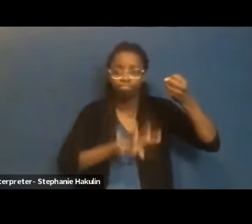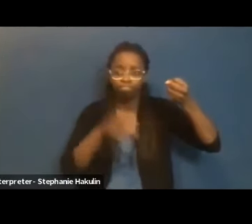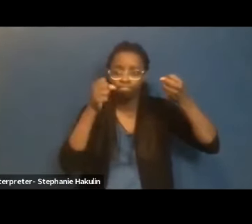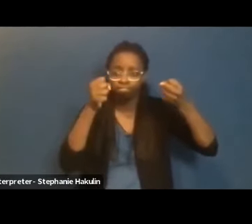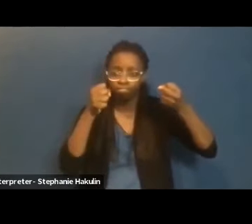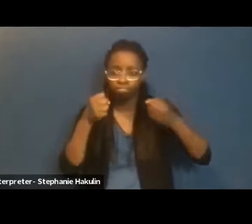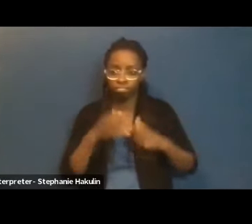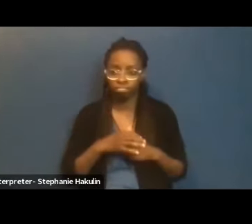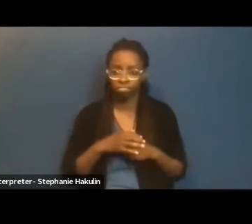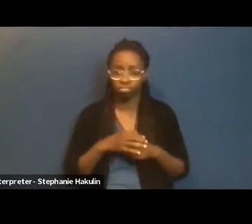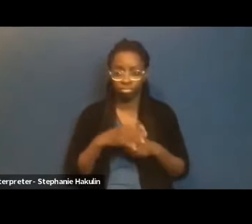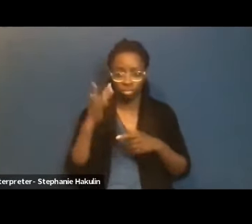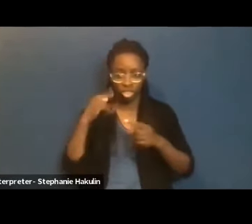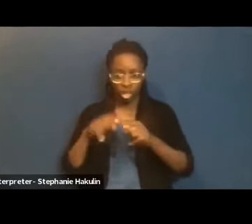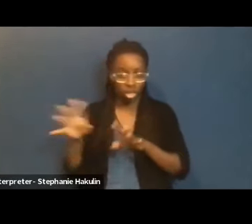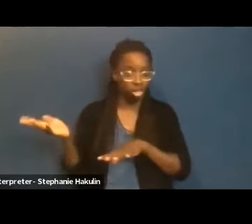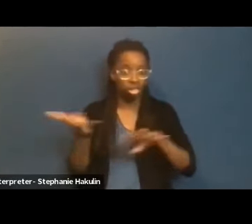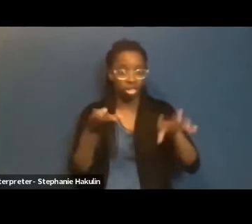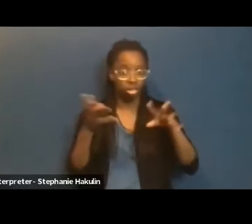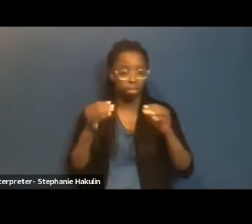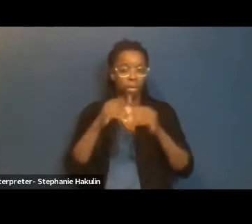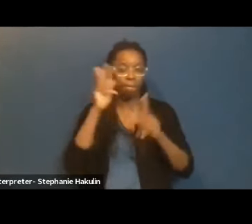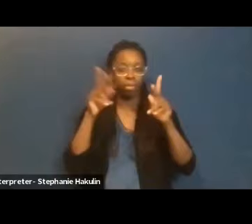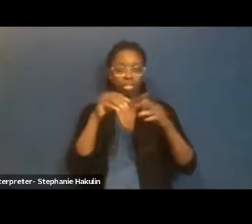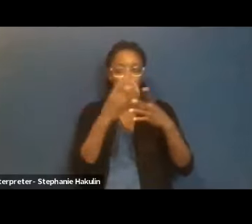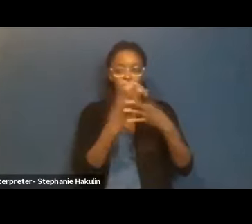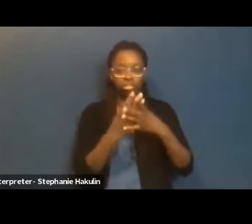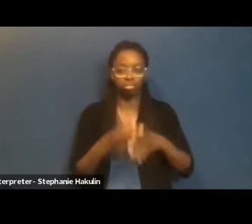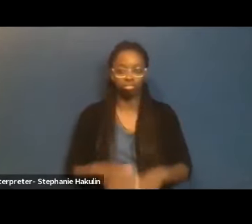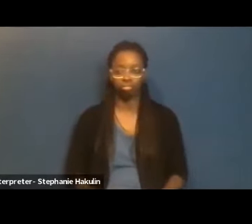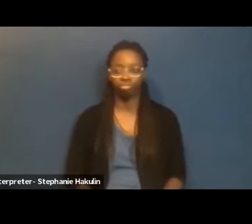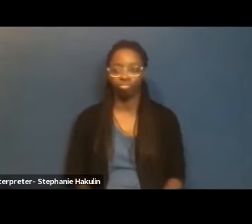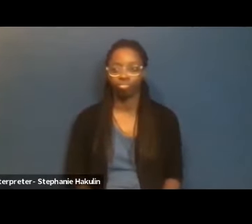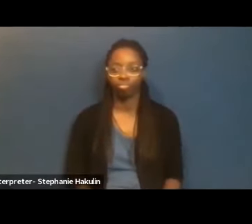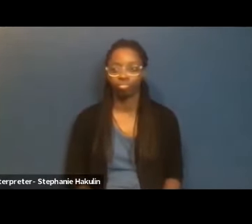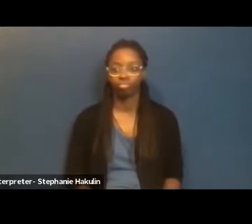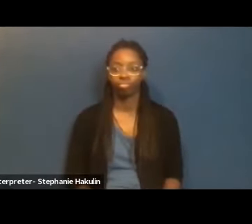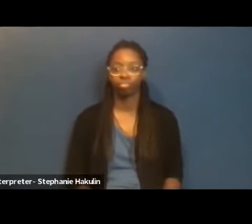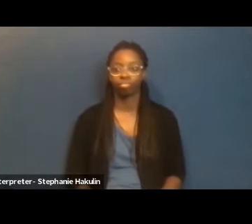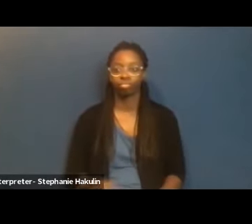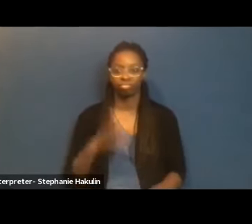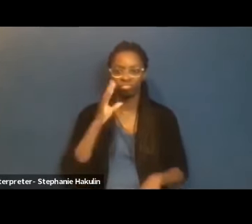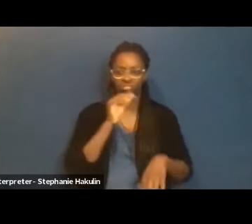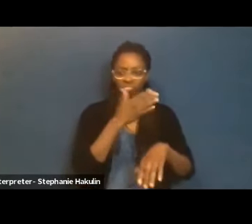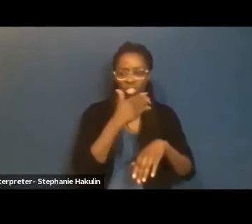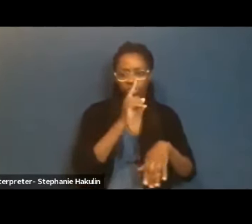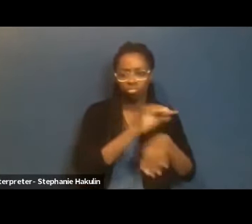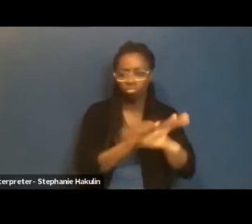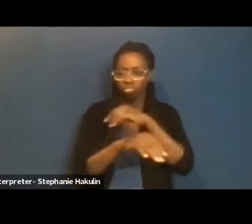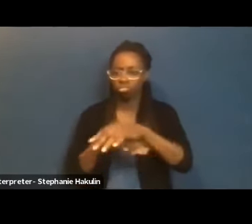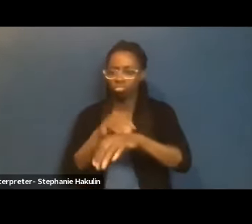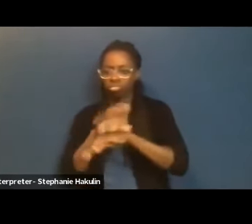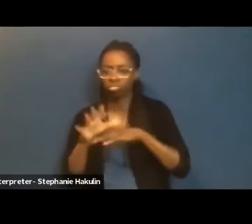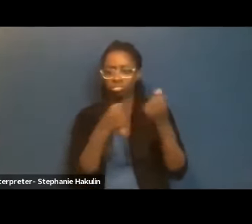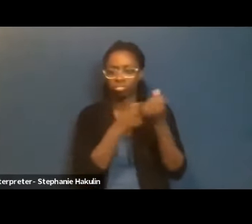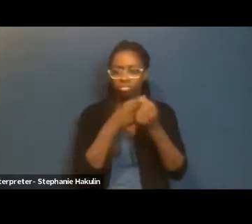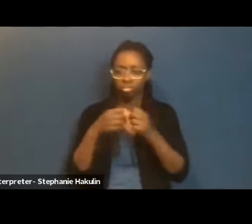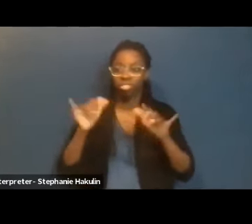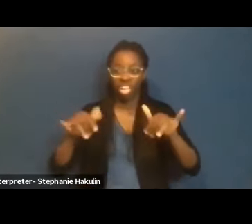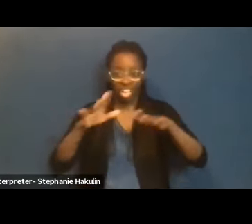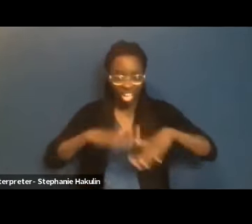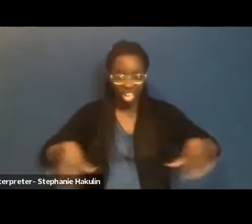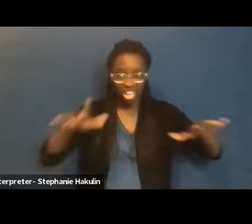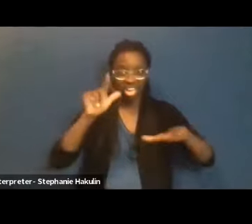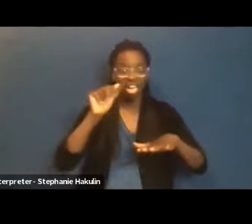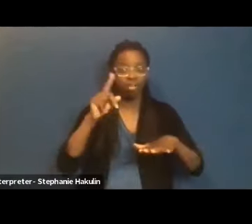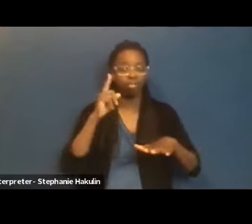repeat. Even bleach stains colors? Let's probate. Limiting their freedom in the land of the free, probation leads colors right back to incarceration.